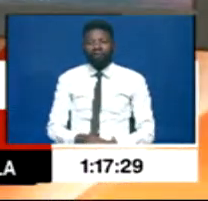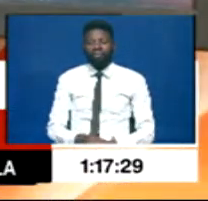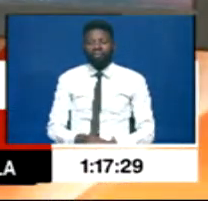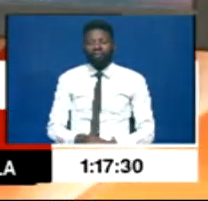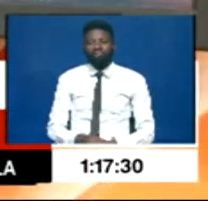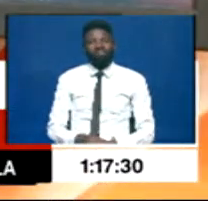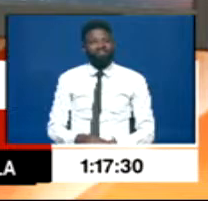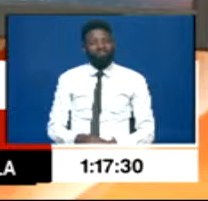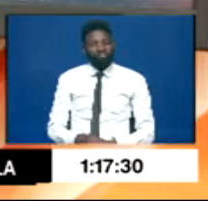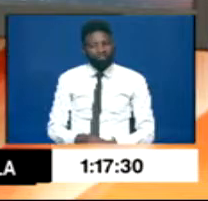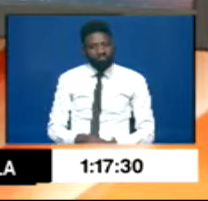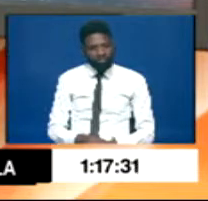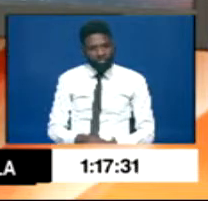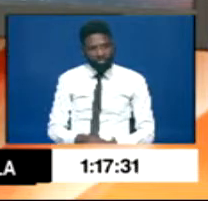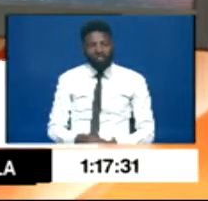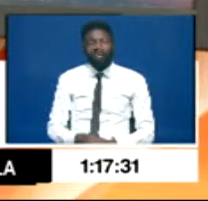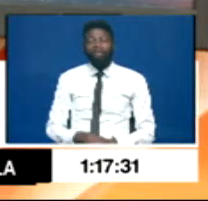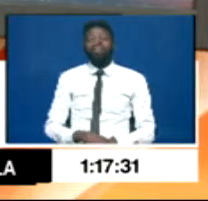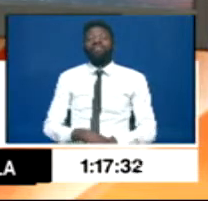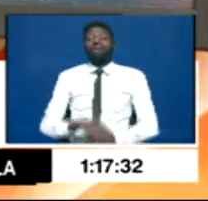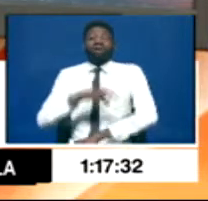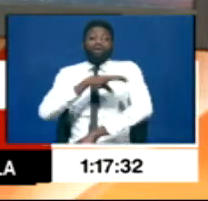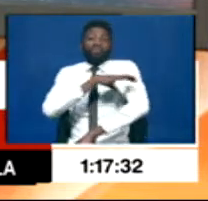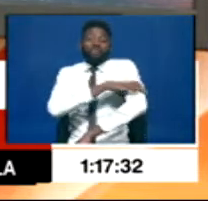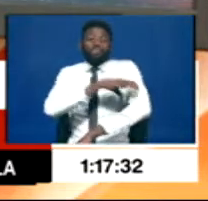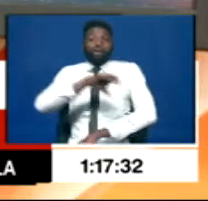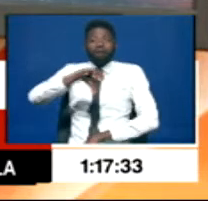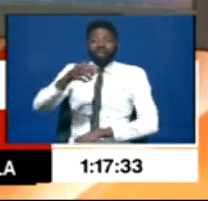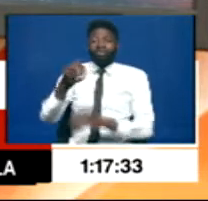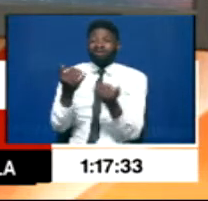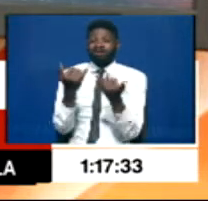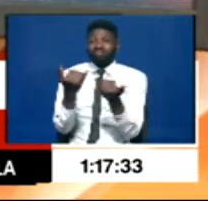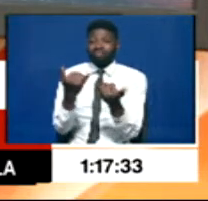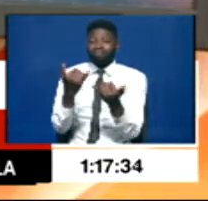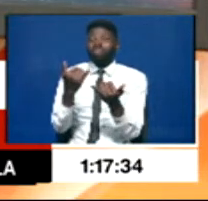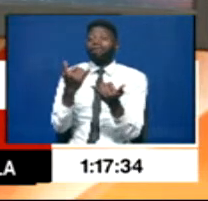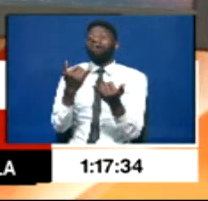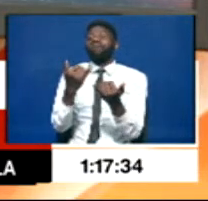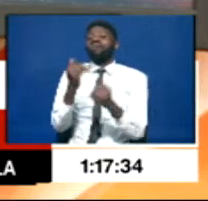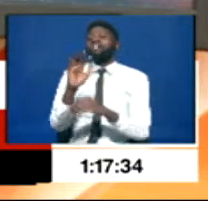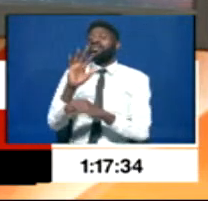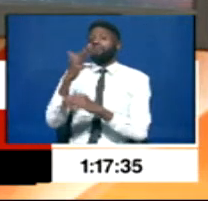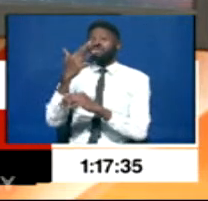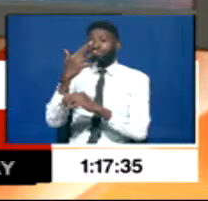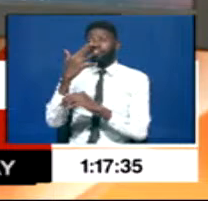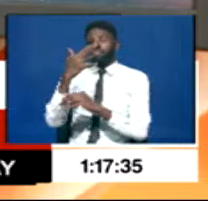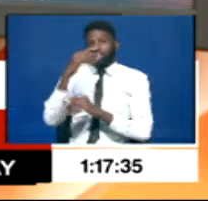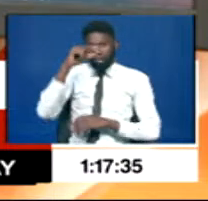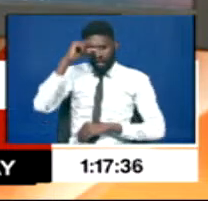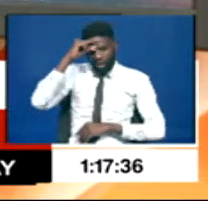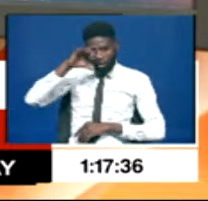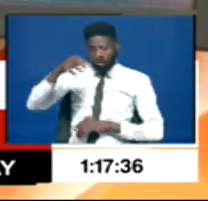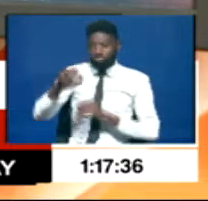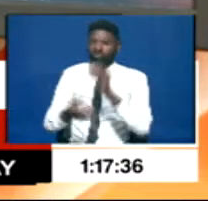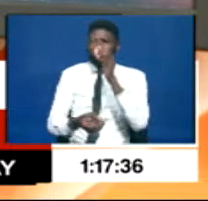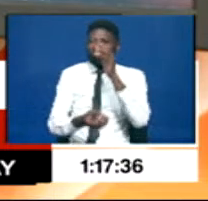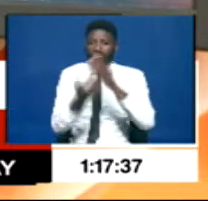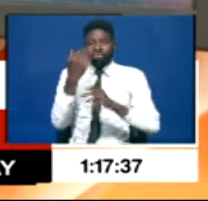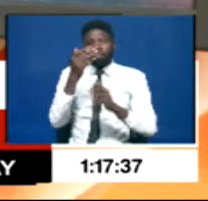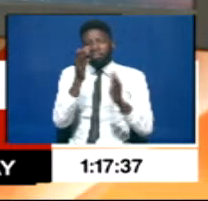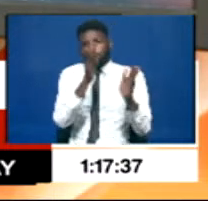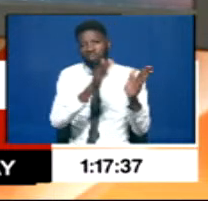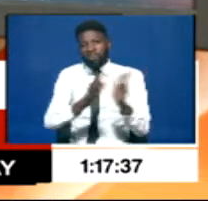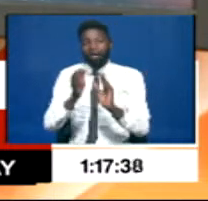In other news, Bomet County has become the fifth devolved government to launch the spatial plan aimed at sustainable